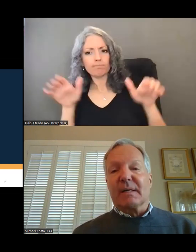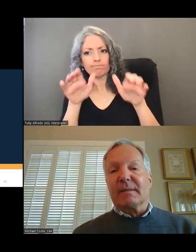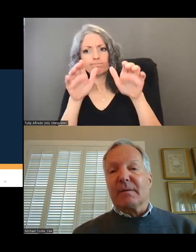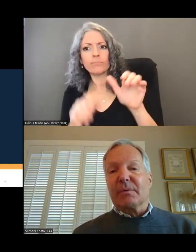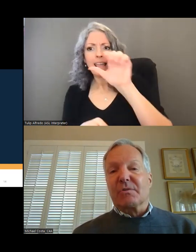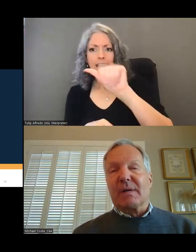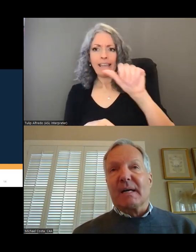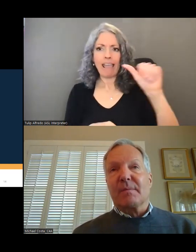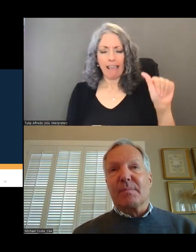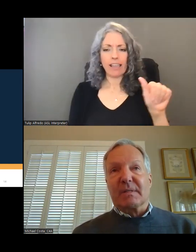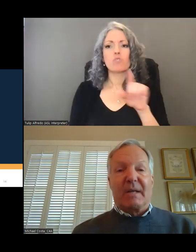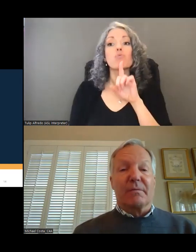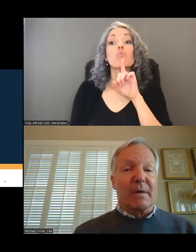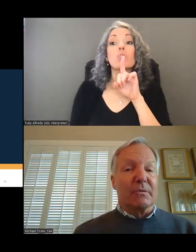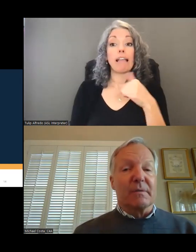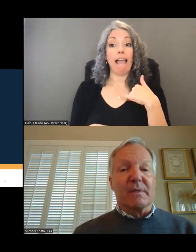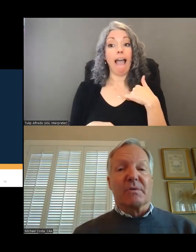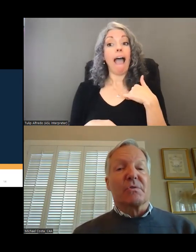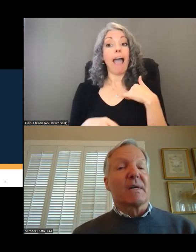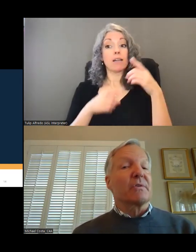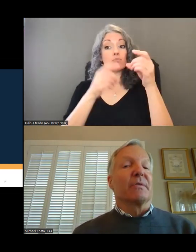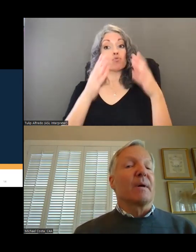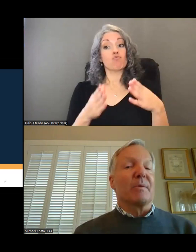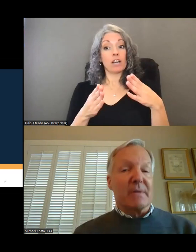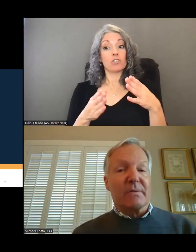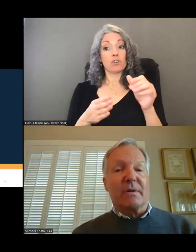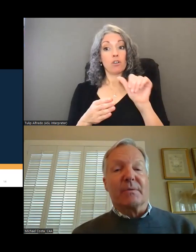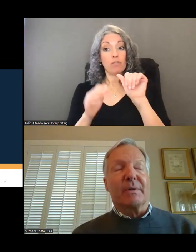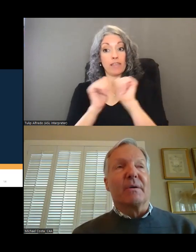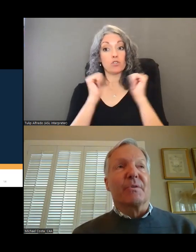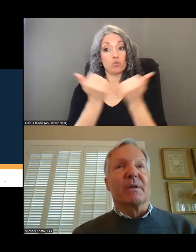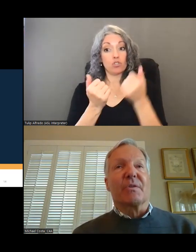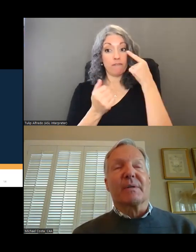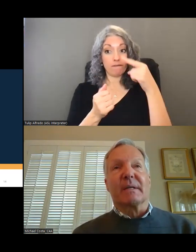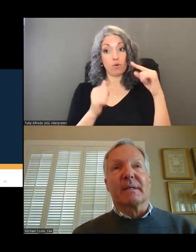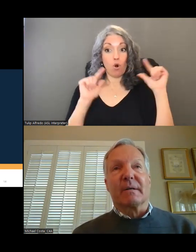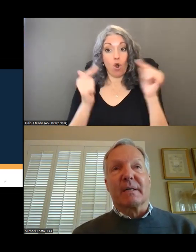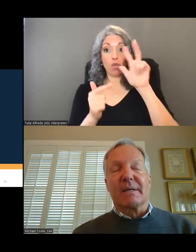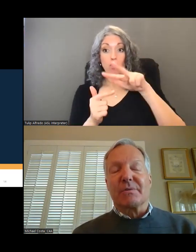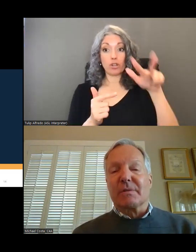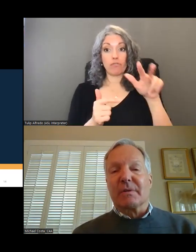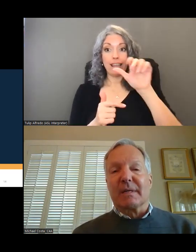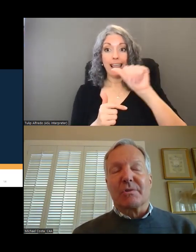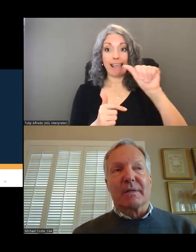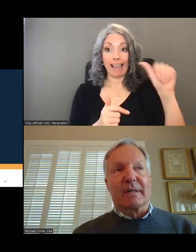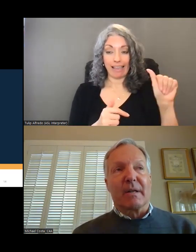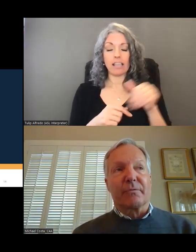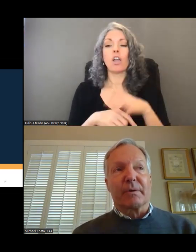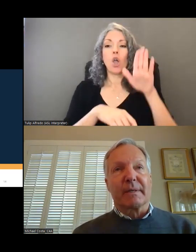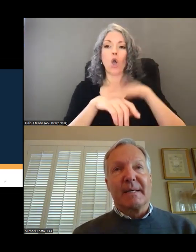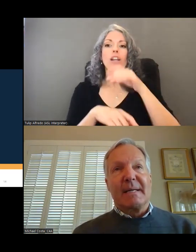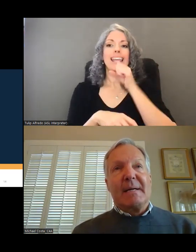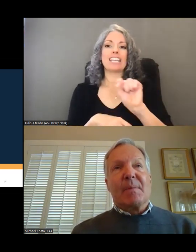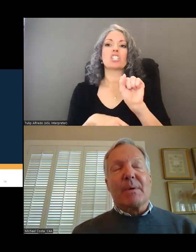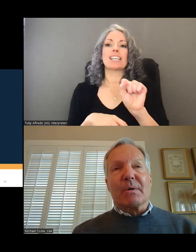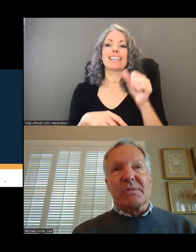AAA's, of which I am the executive director of the association that represents all 33 area agencies on aging in